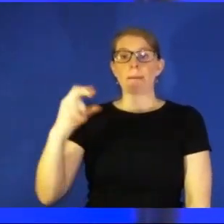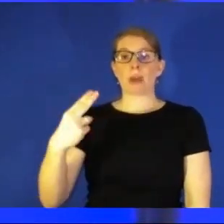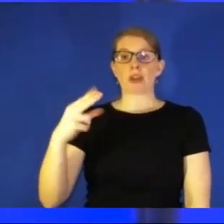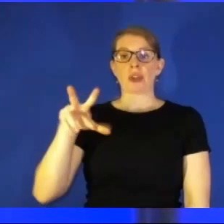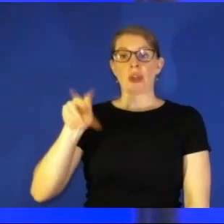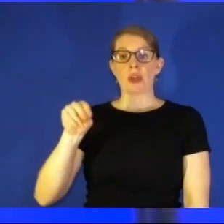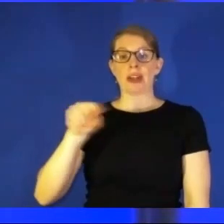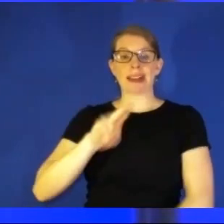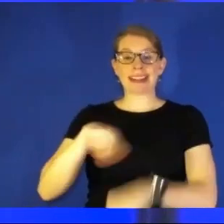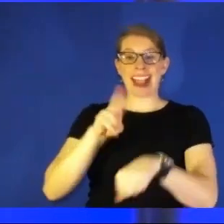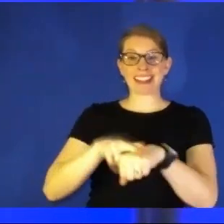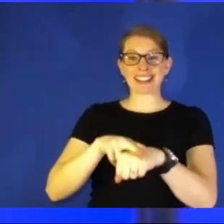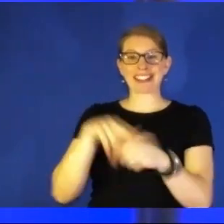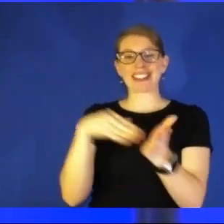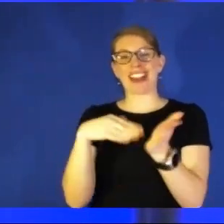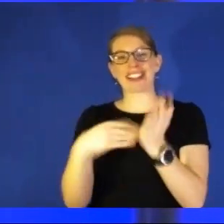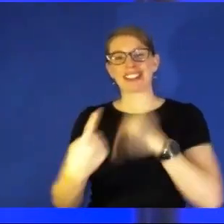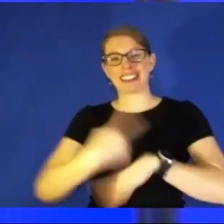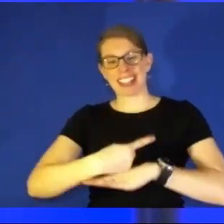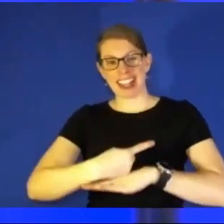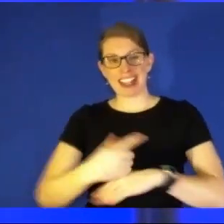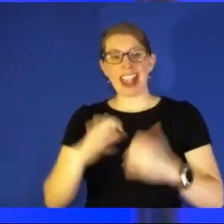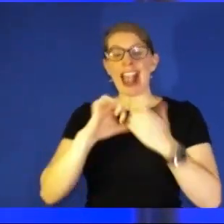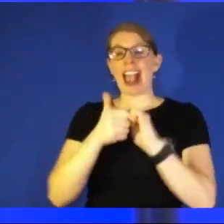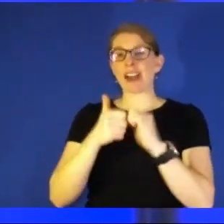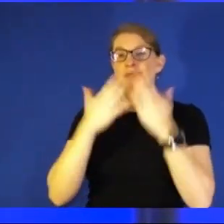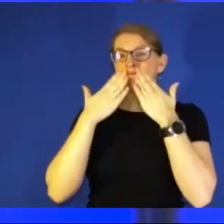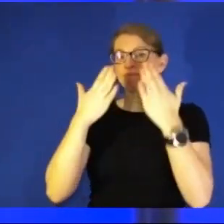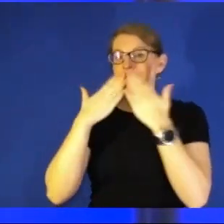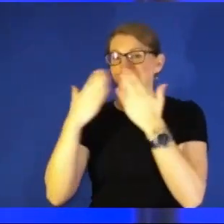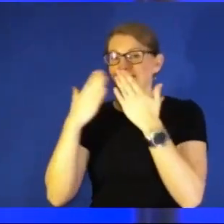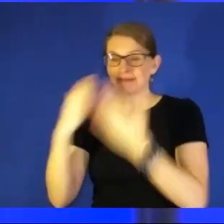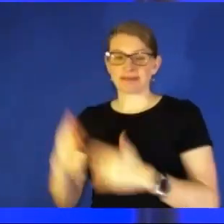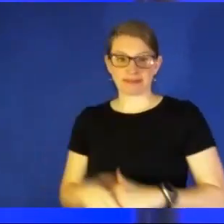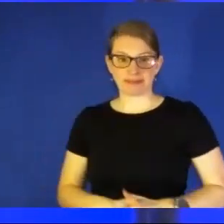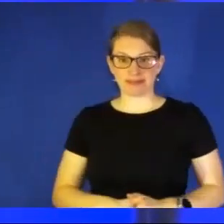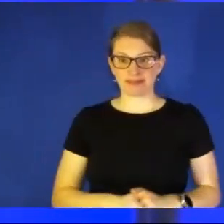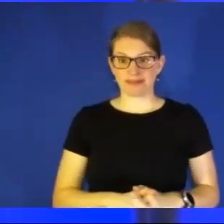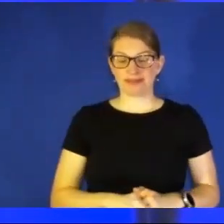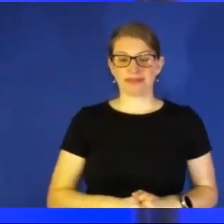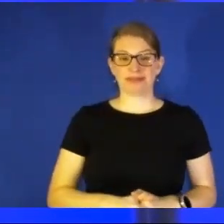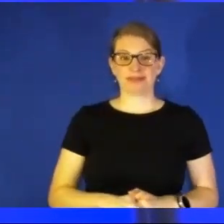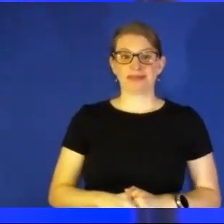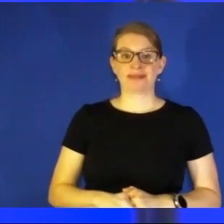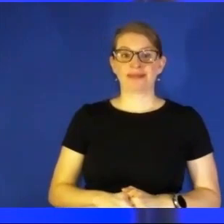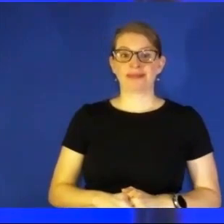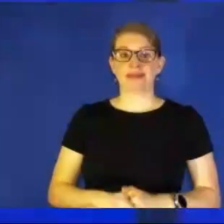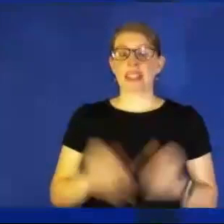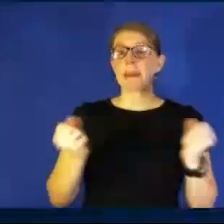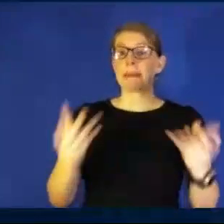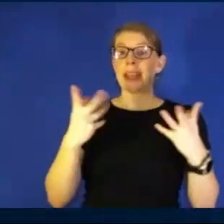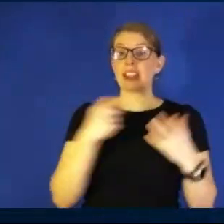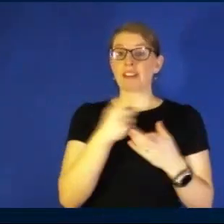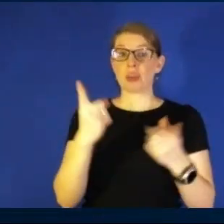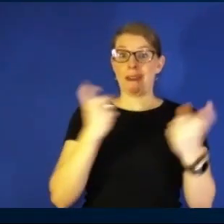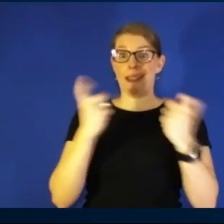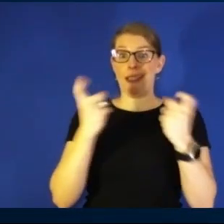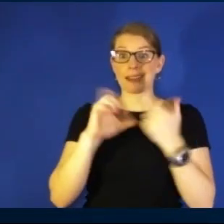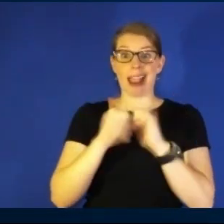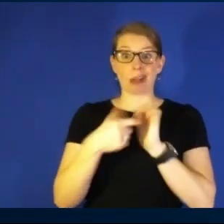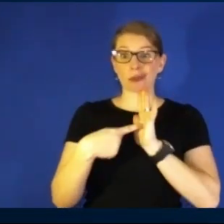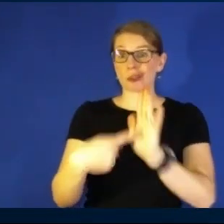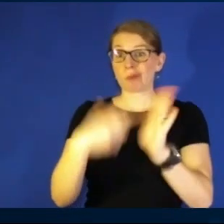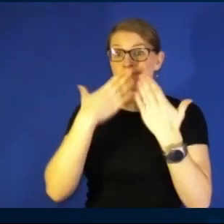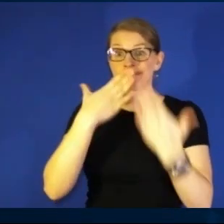National Doctors Day, and here's a way you can send a huge thank you to all the doctors in your life. Many of you ask, gosh, how can I show my gratitude?